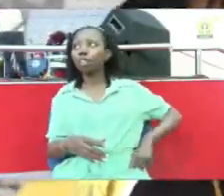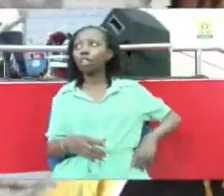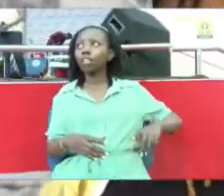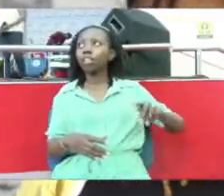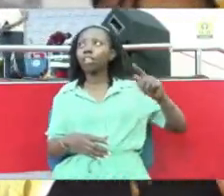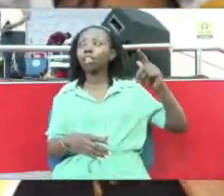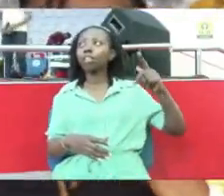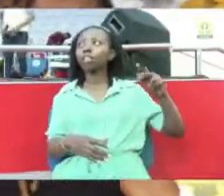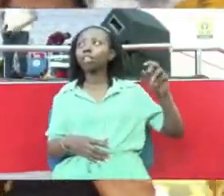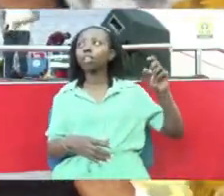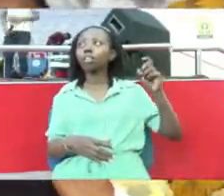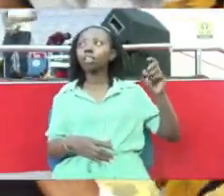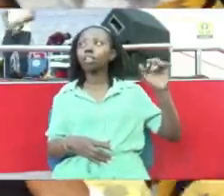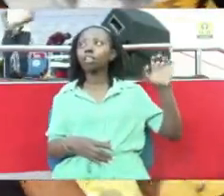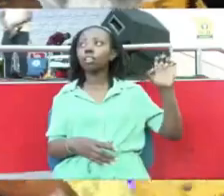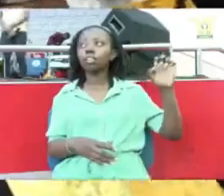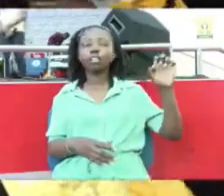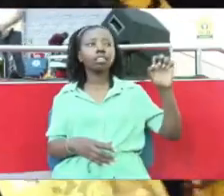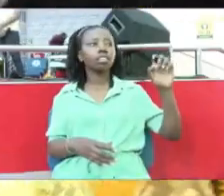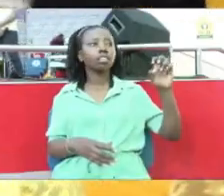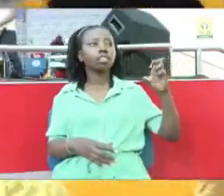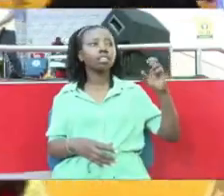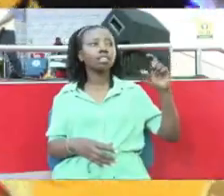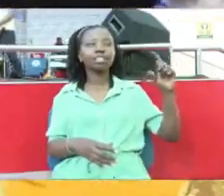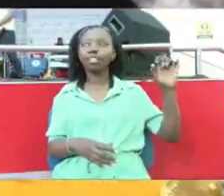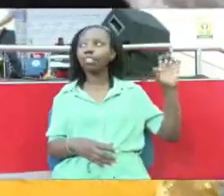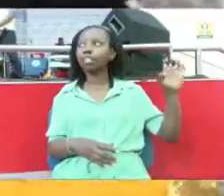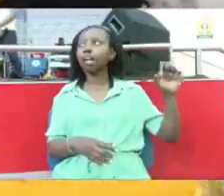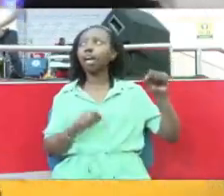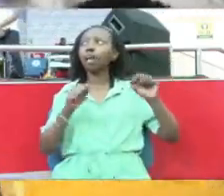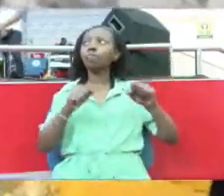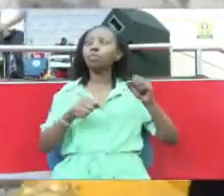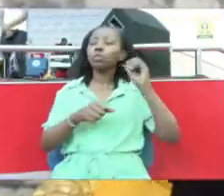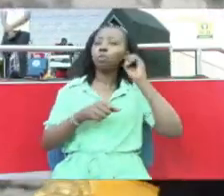he was able to hear when the eunuchs were planning